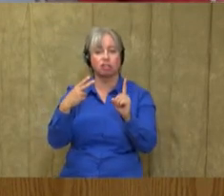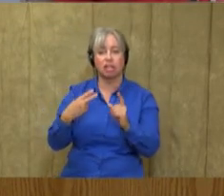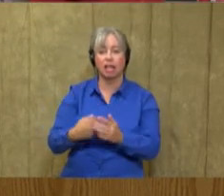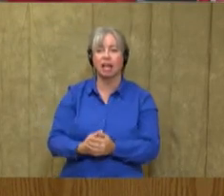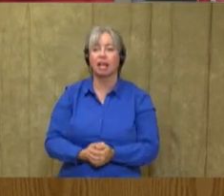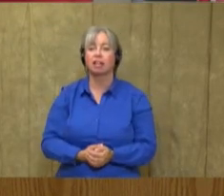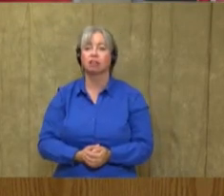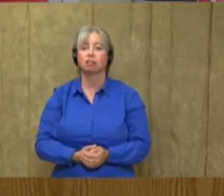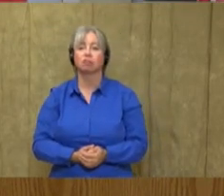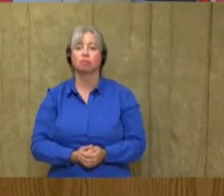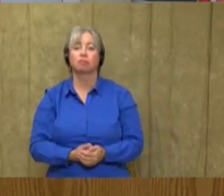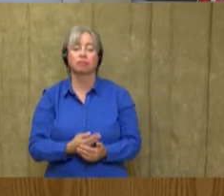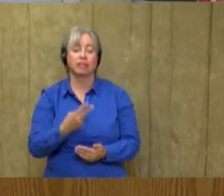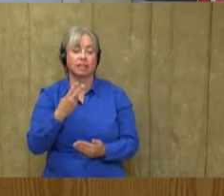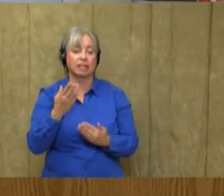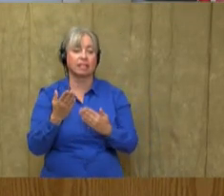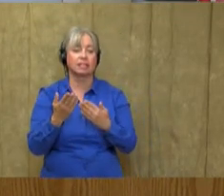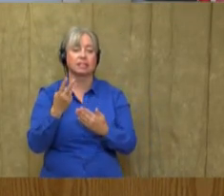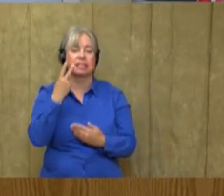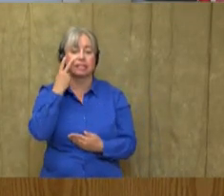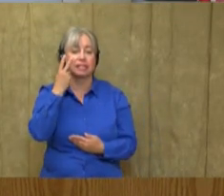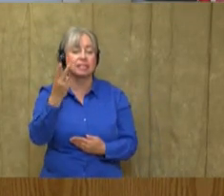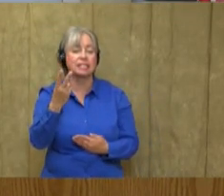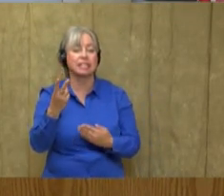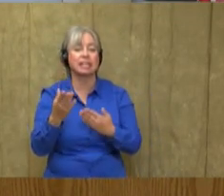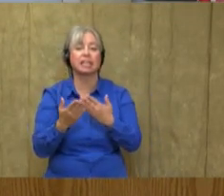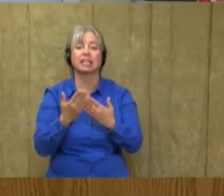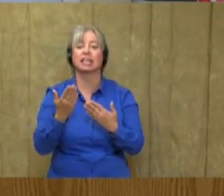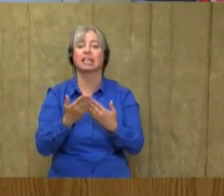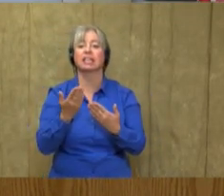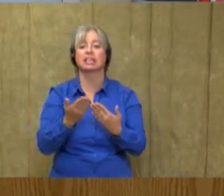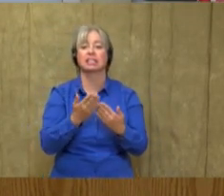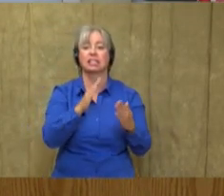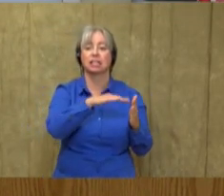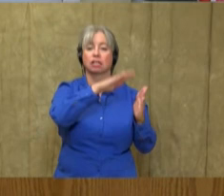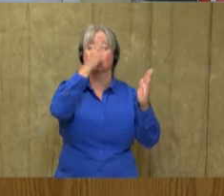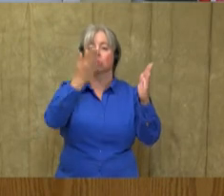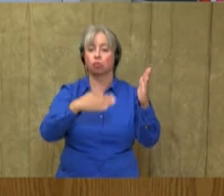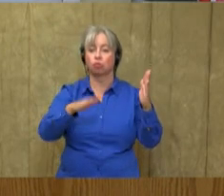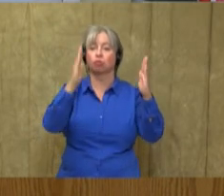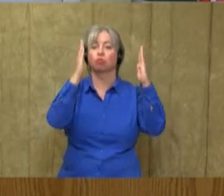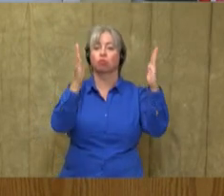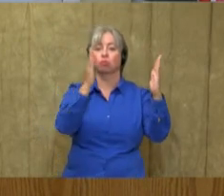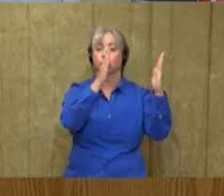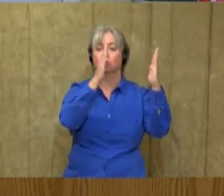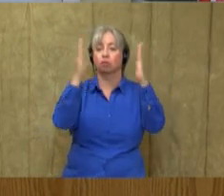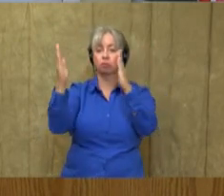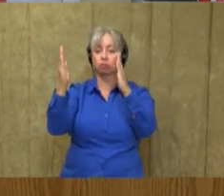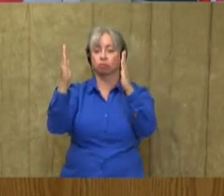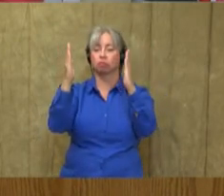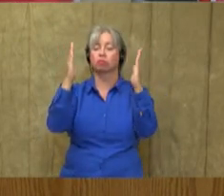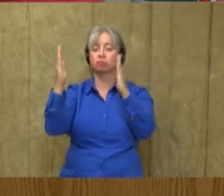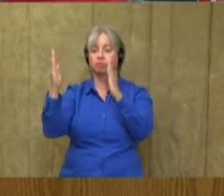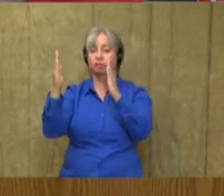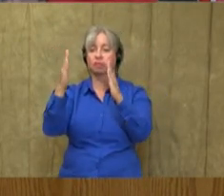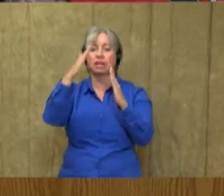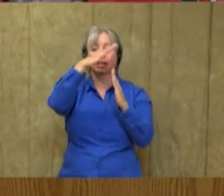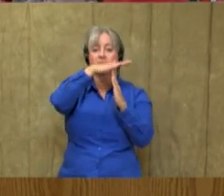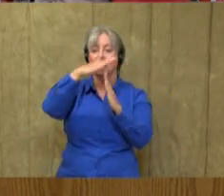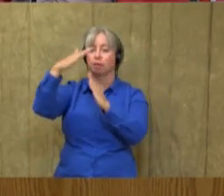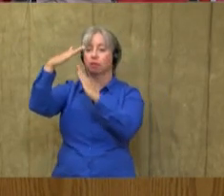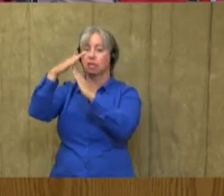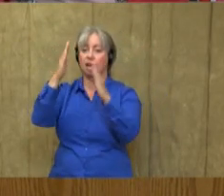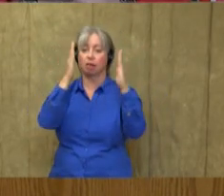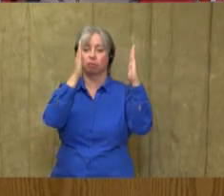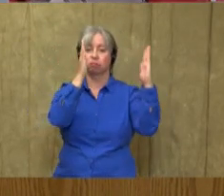to see. We've got the wavelength from the crest to the crest is one wavelength, or the trough to the trough. And you can